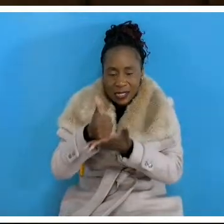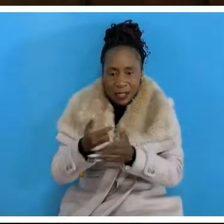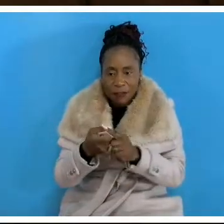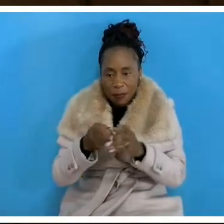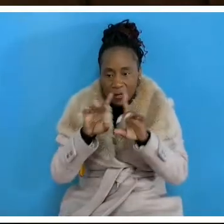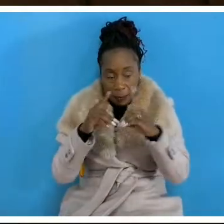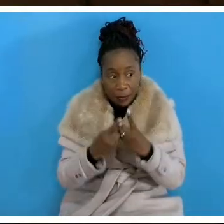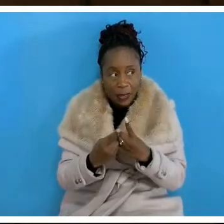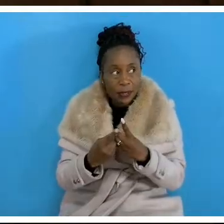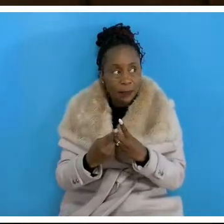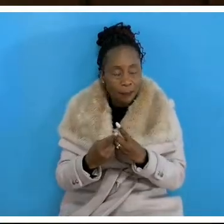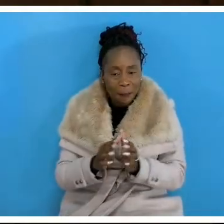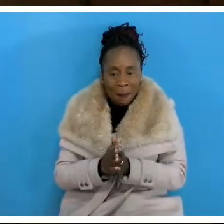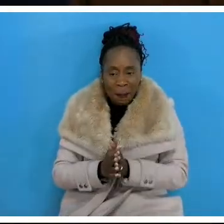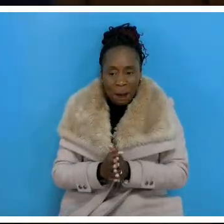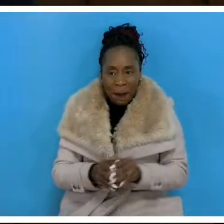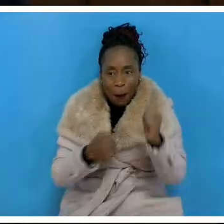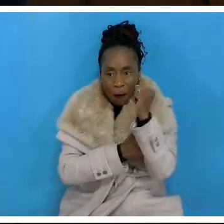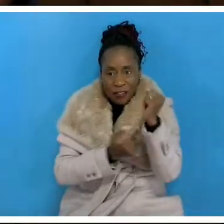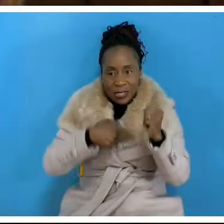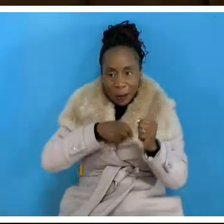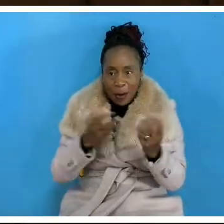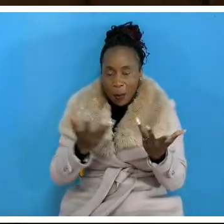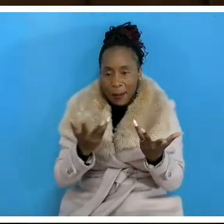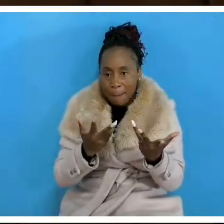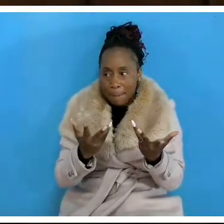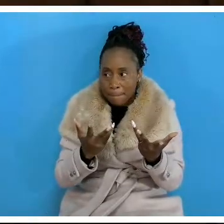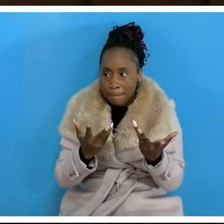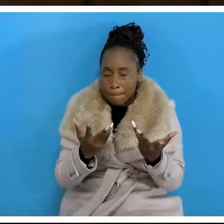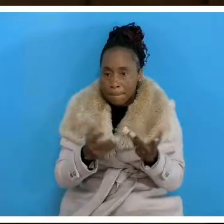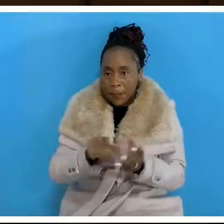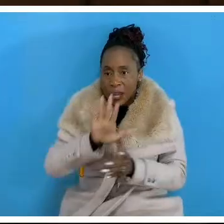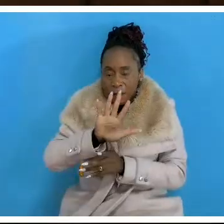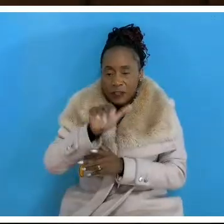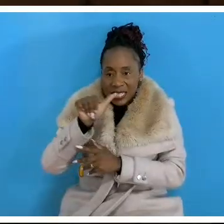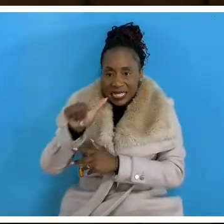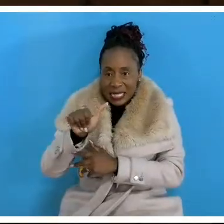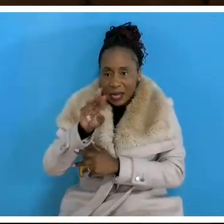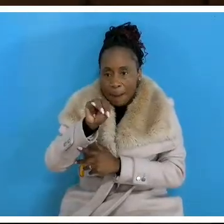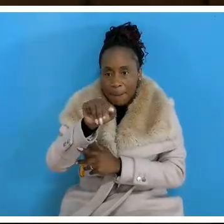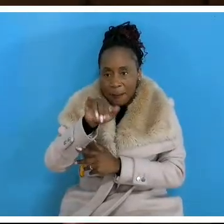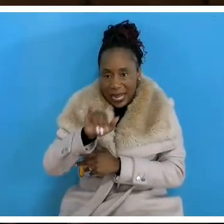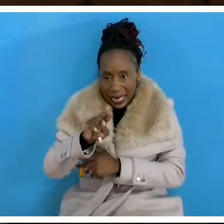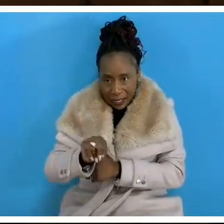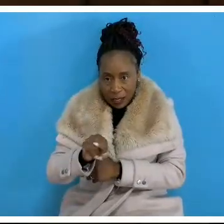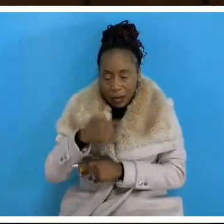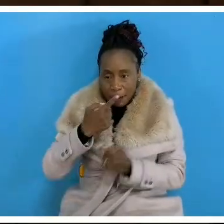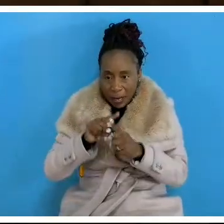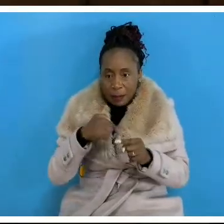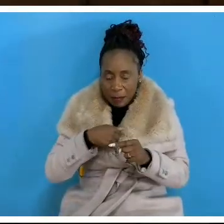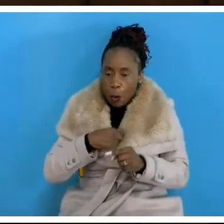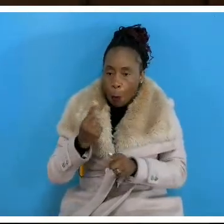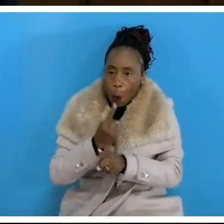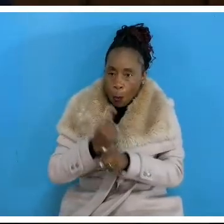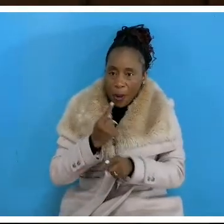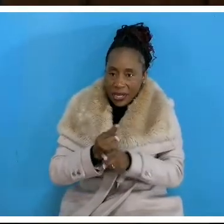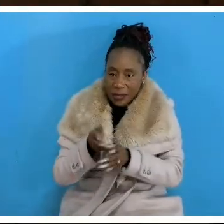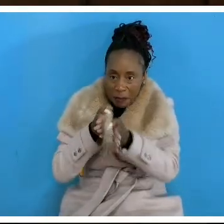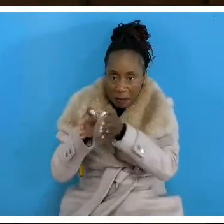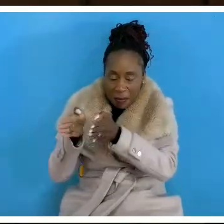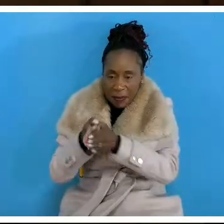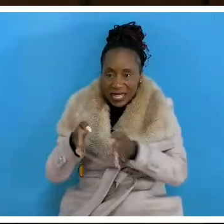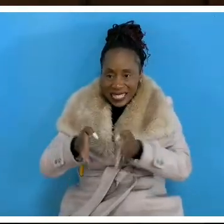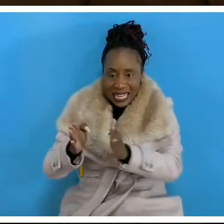department. Our office is at 56 Main, but I'm always on the street. I prefer going to